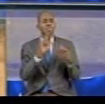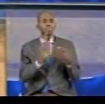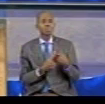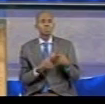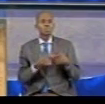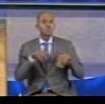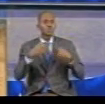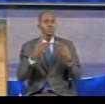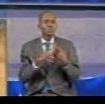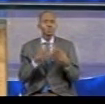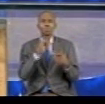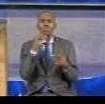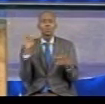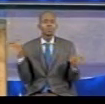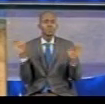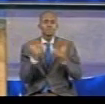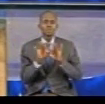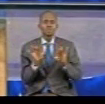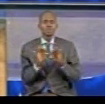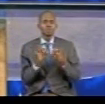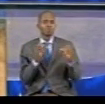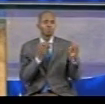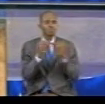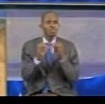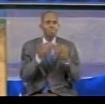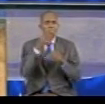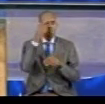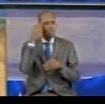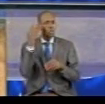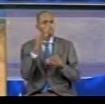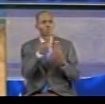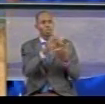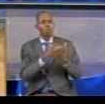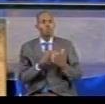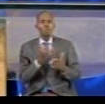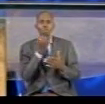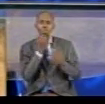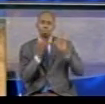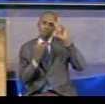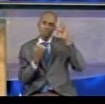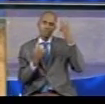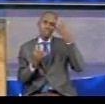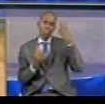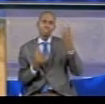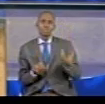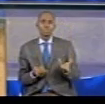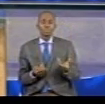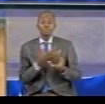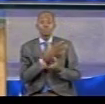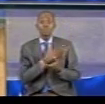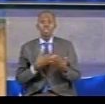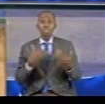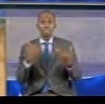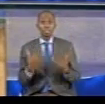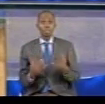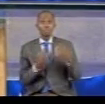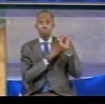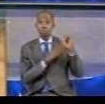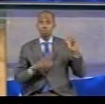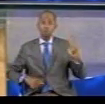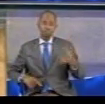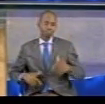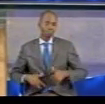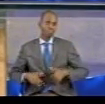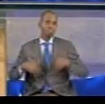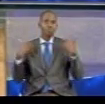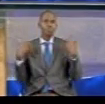fight because of the torment of their supposition. And eventually now the Lord said, because